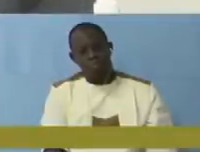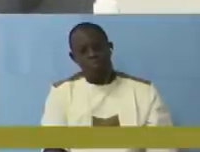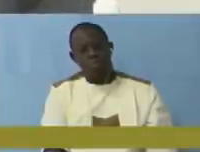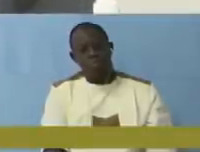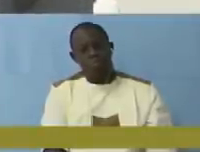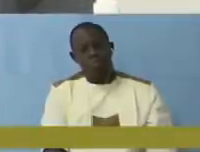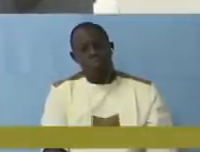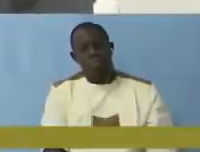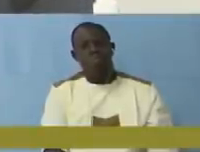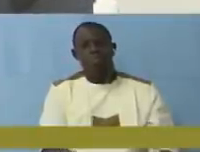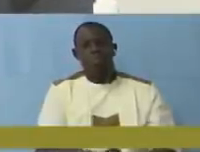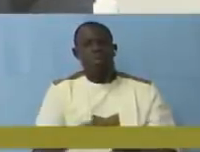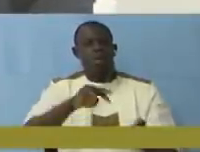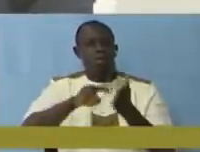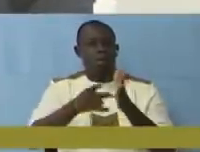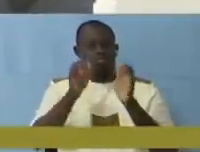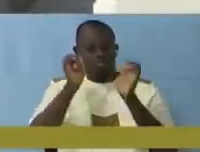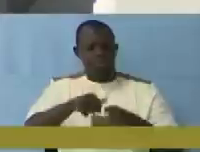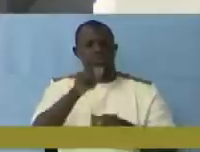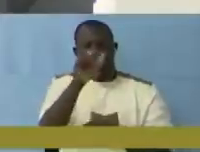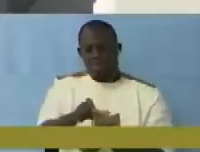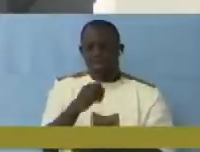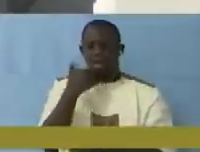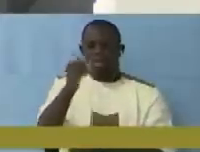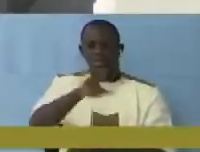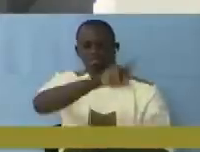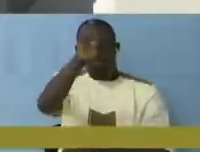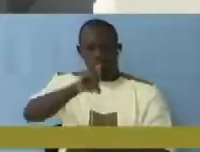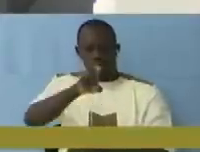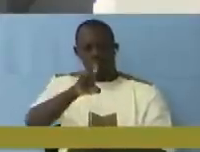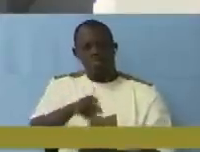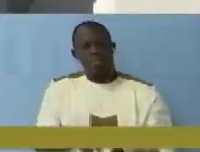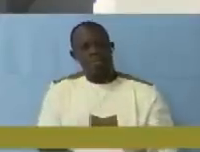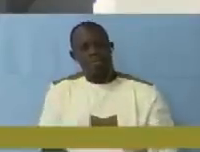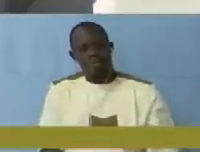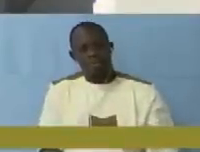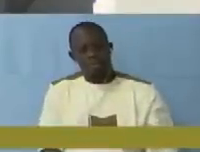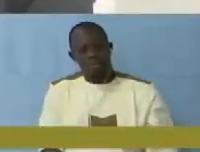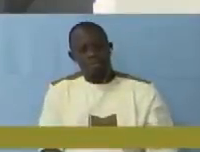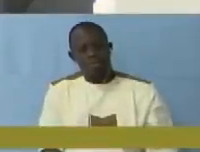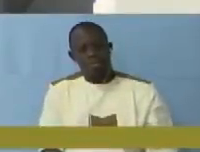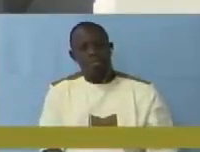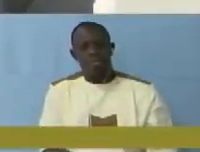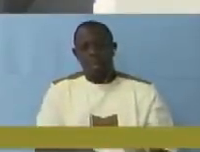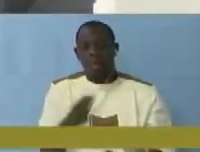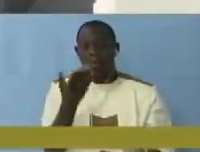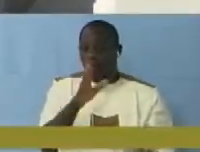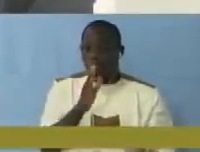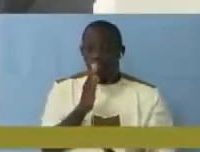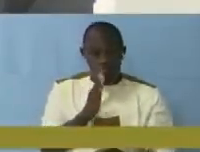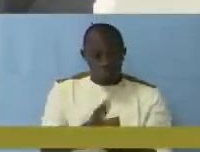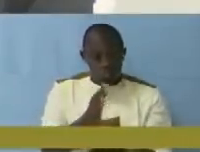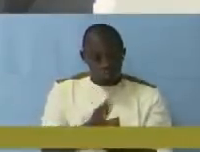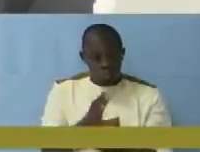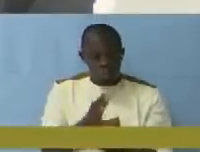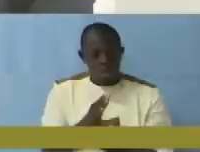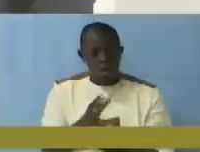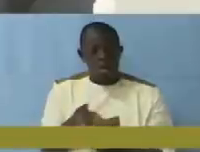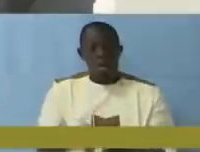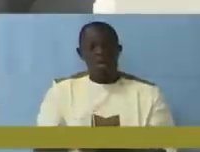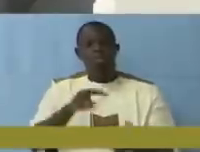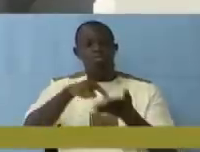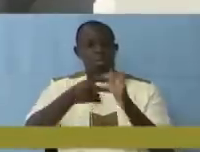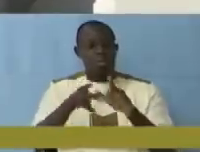Then it begs the question Ko haninga be jabiro nyinda whether really